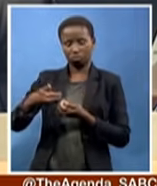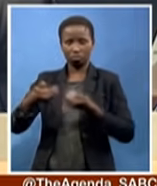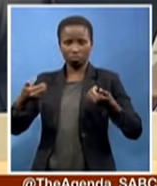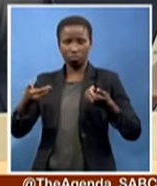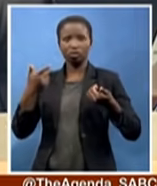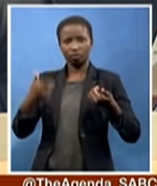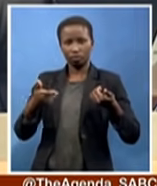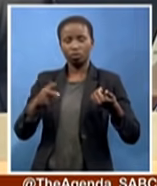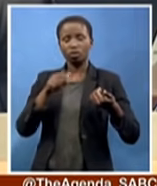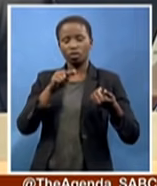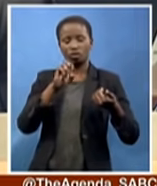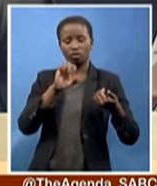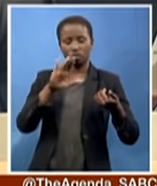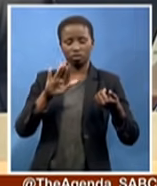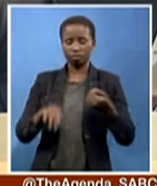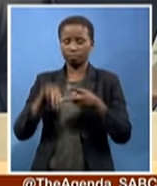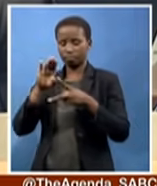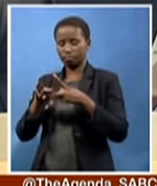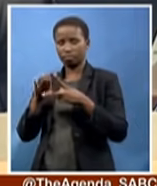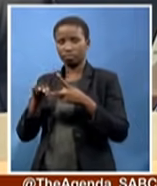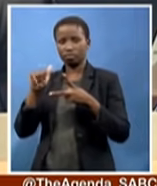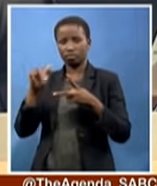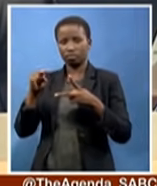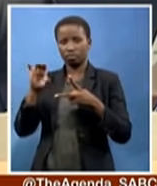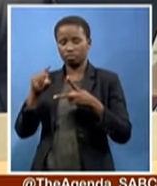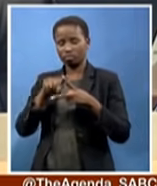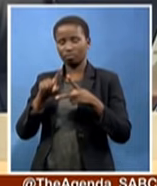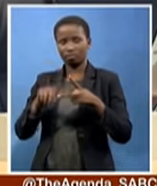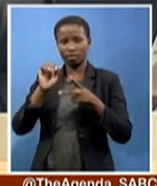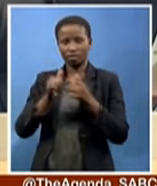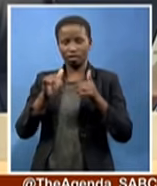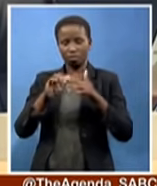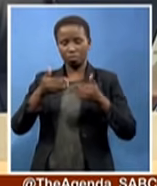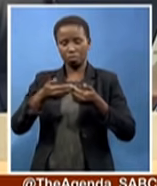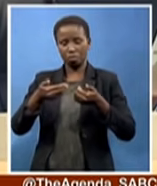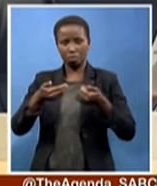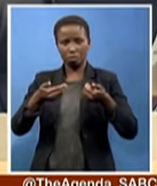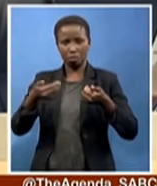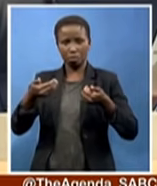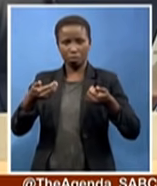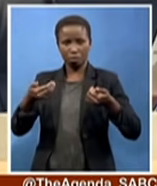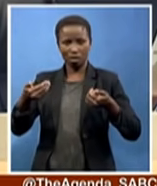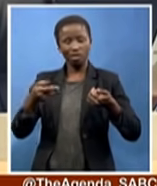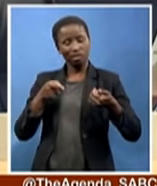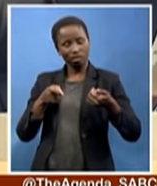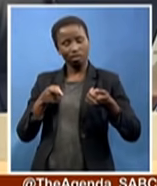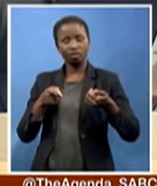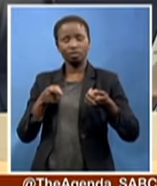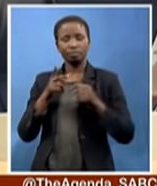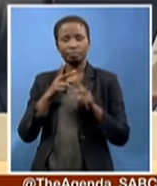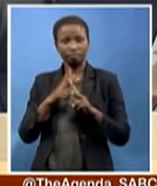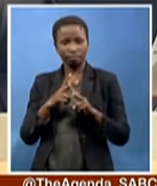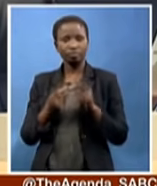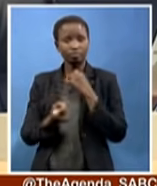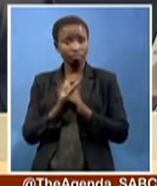ANC structures. These divisions were evident also in government, in parliament, and